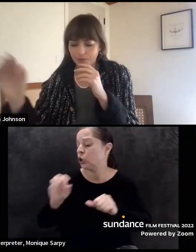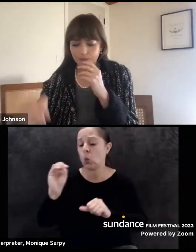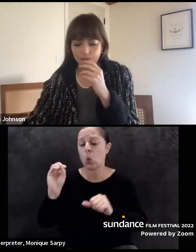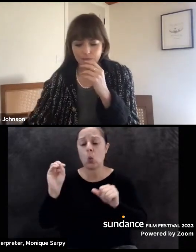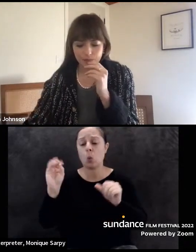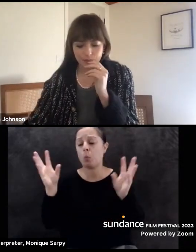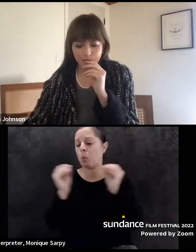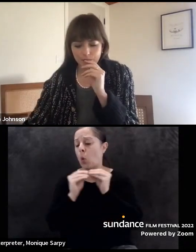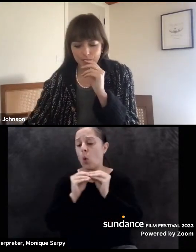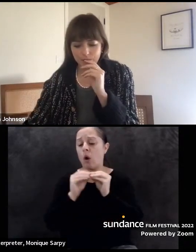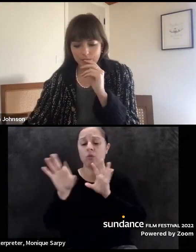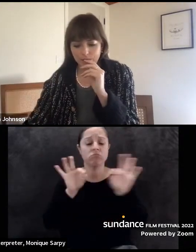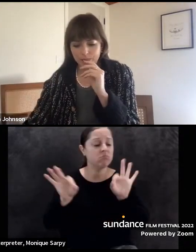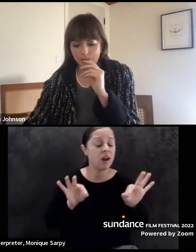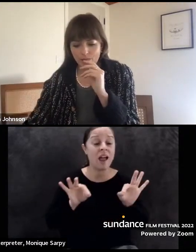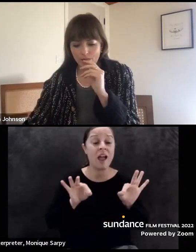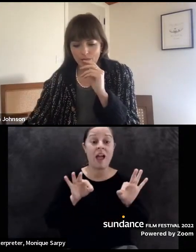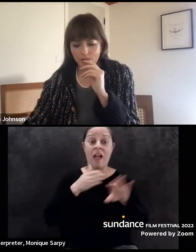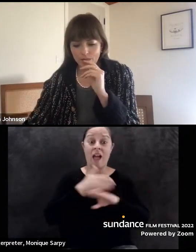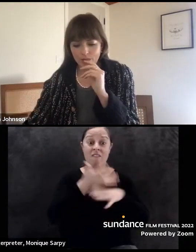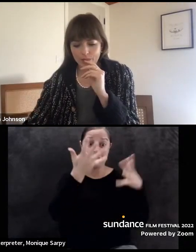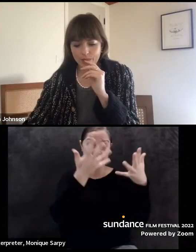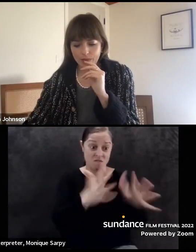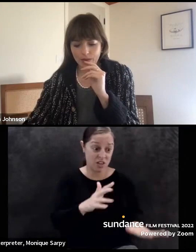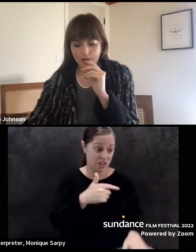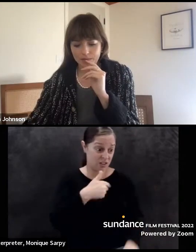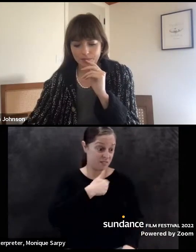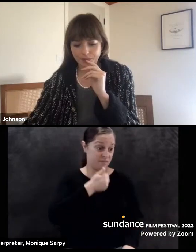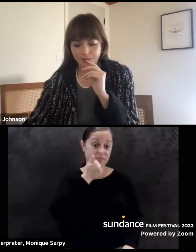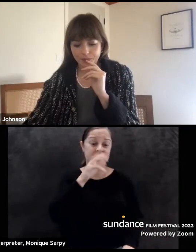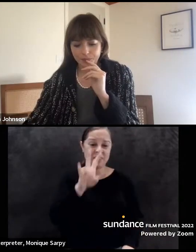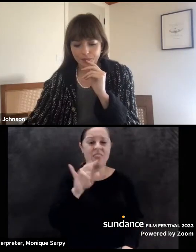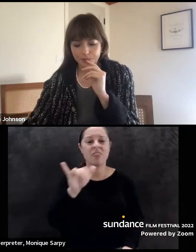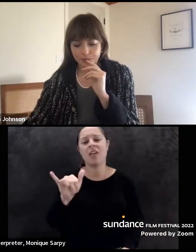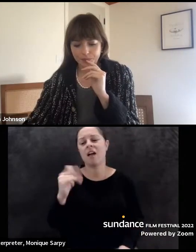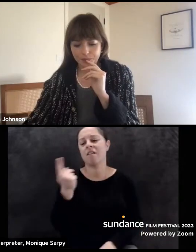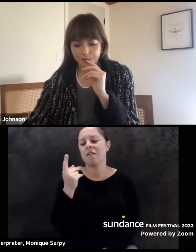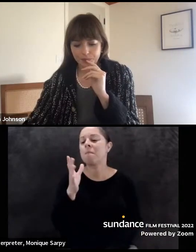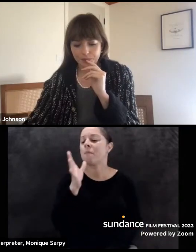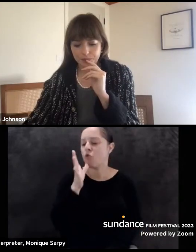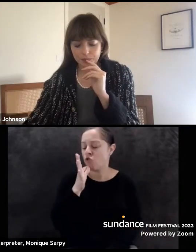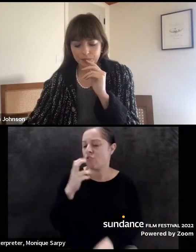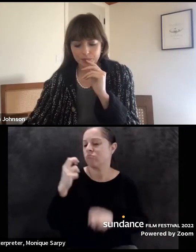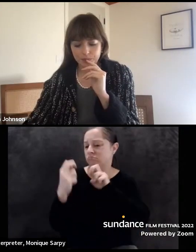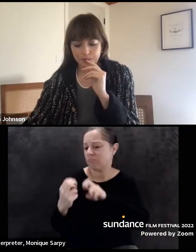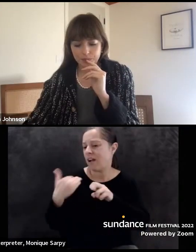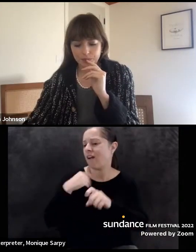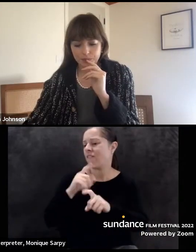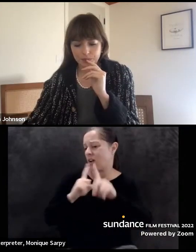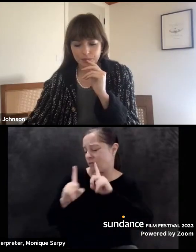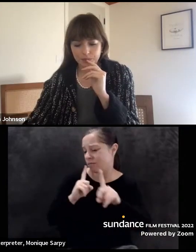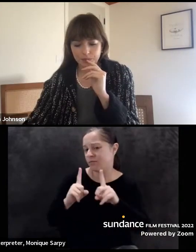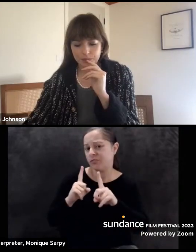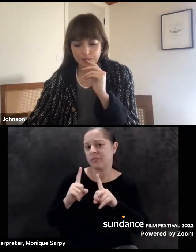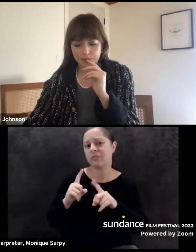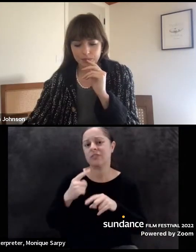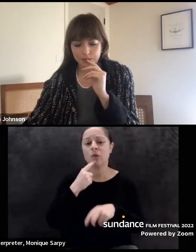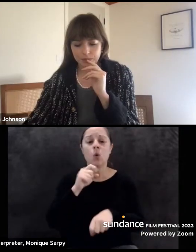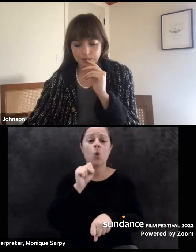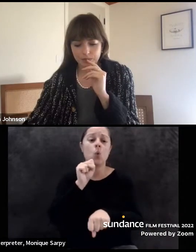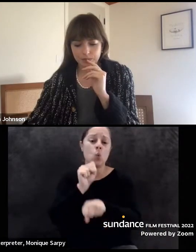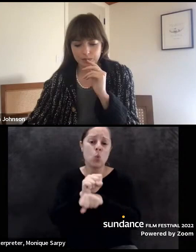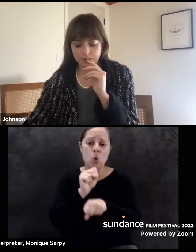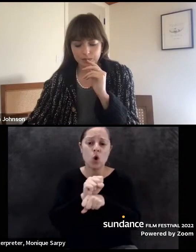then when I got out of that, I was 17. And that was when my mother and I had another conversation where she kind of said, because work was running